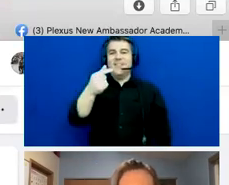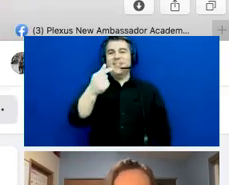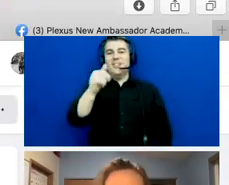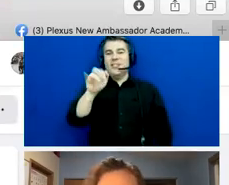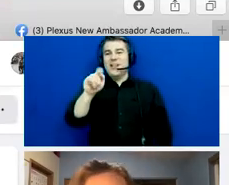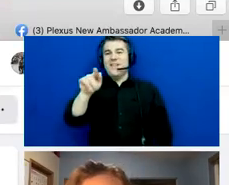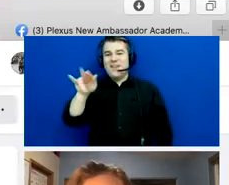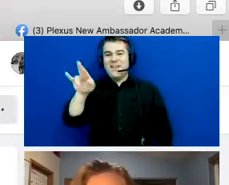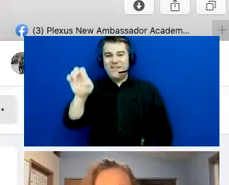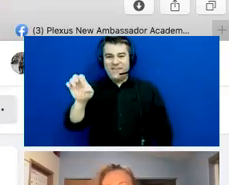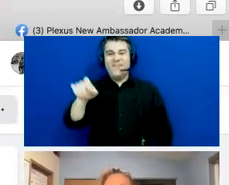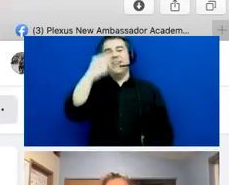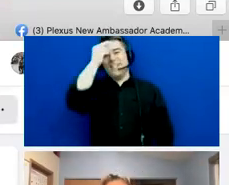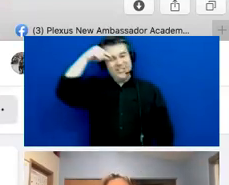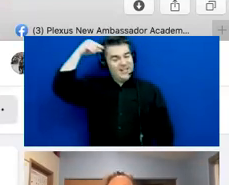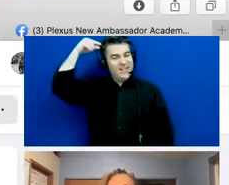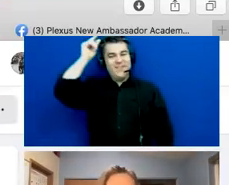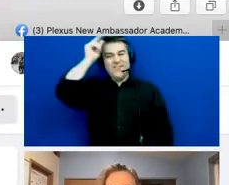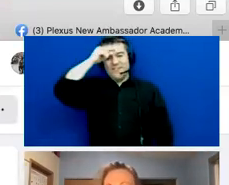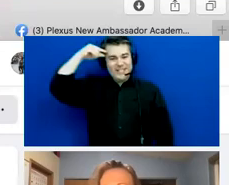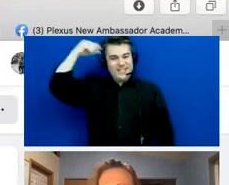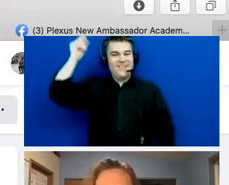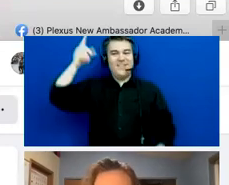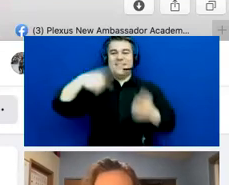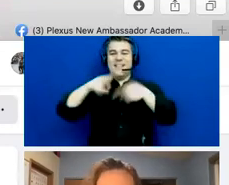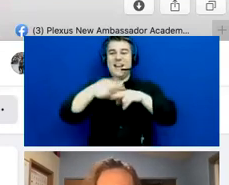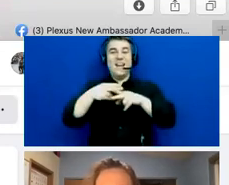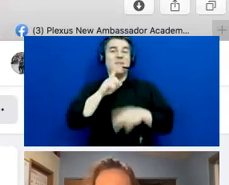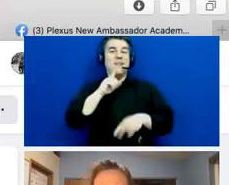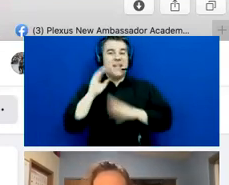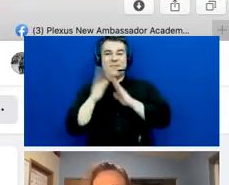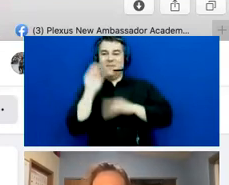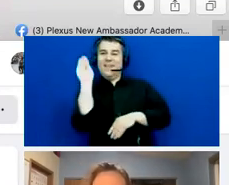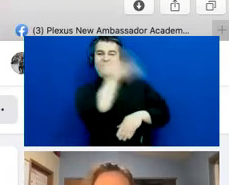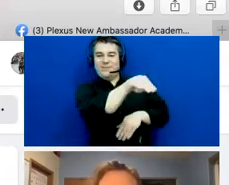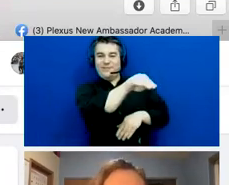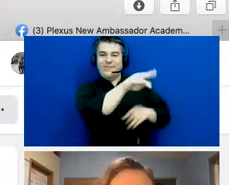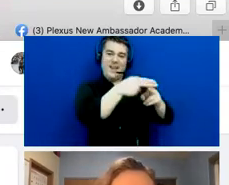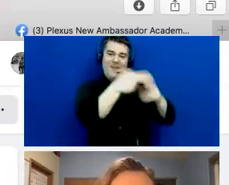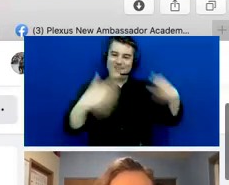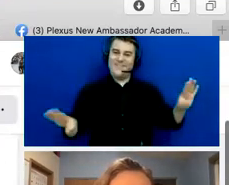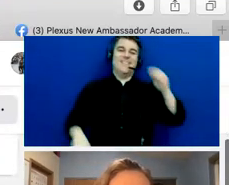Genevieve. That's her sign name. The deaf community has given that to her. So there you go.